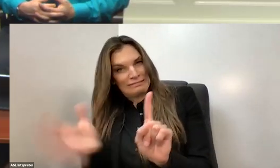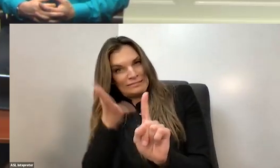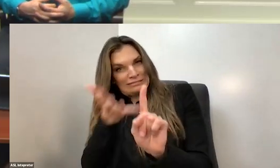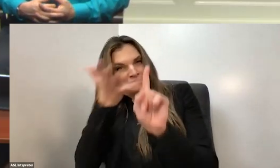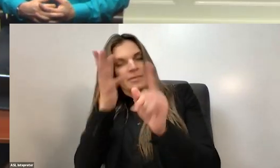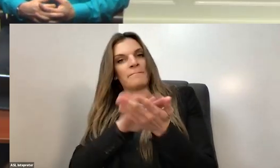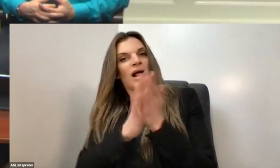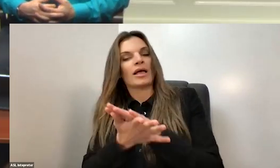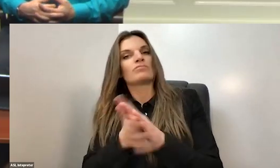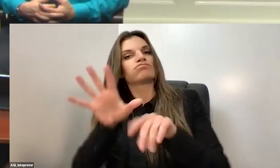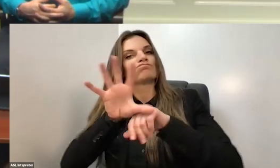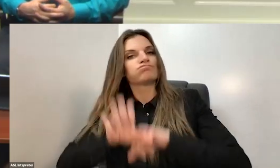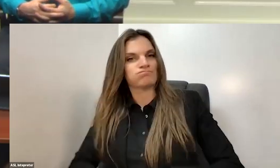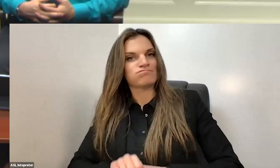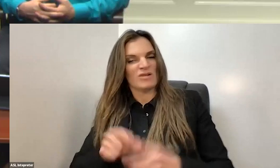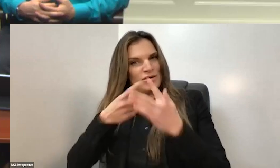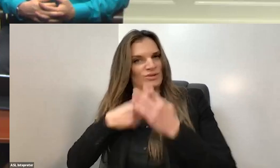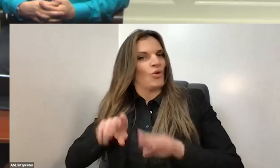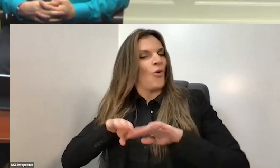more from project kickoff.